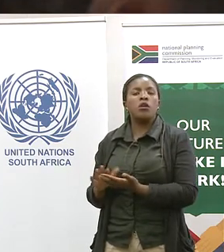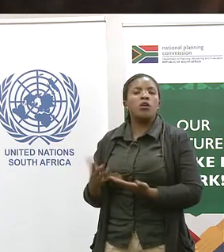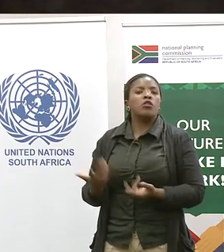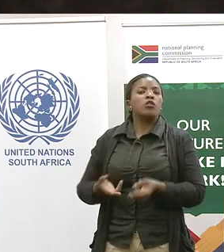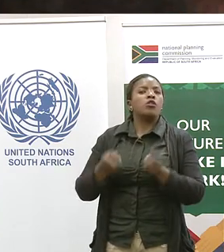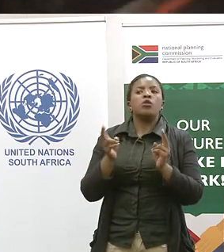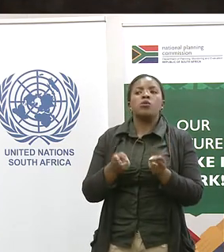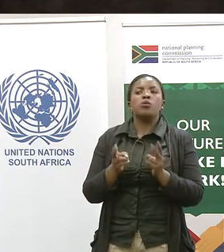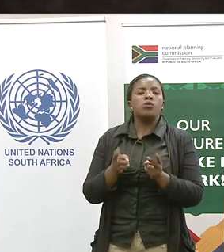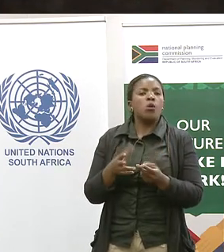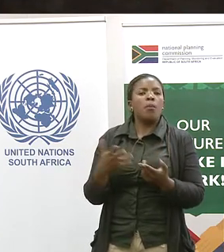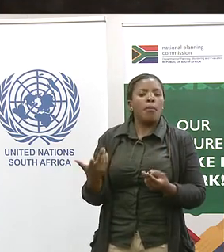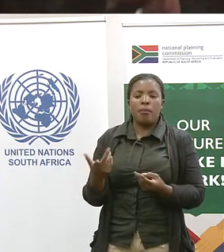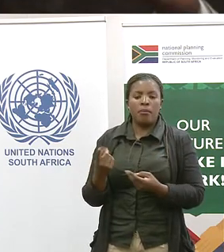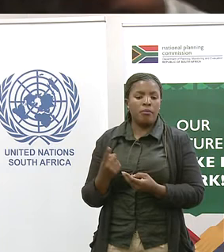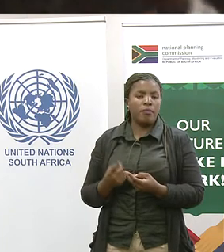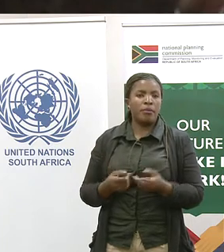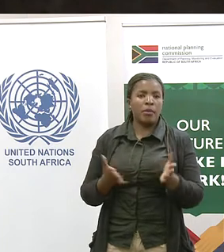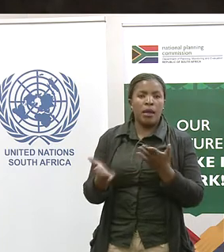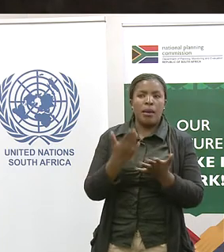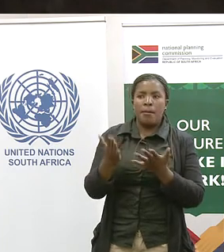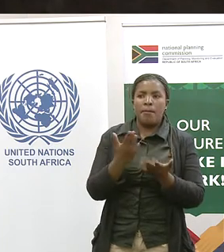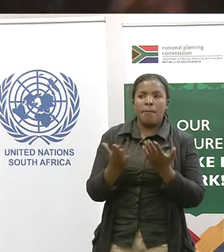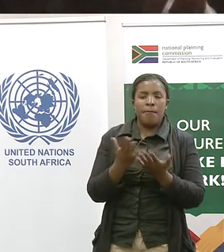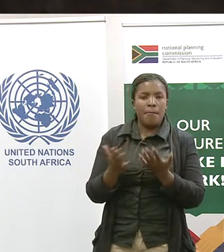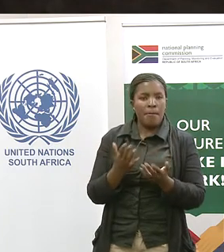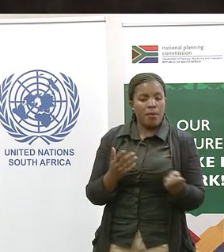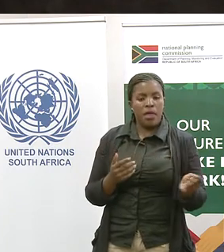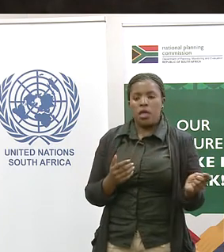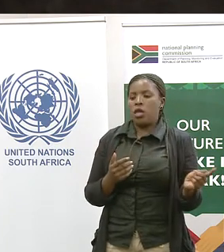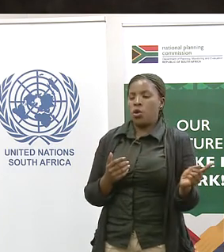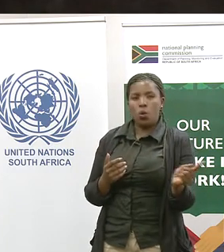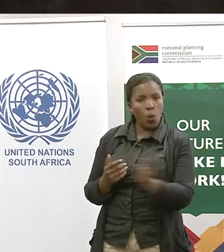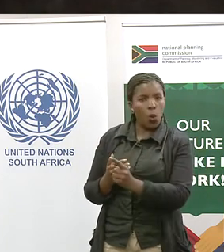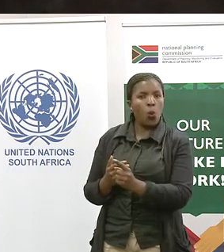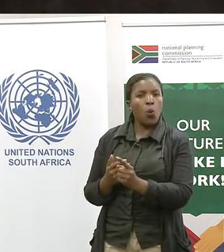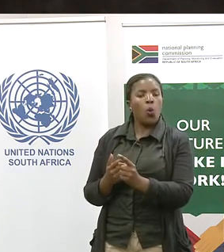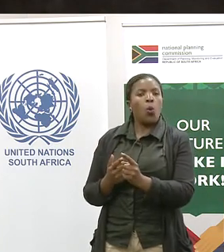this company. You said, no, that was a learnership. They said, you get stipend. That was work.